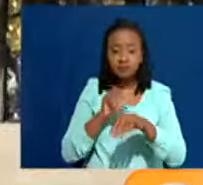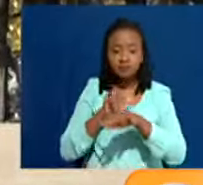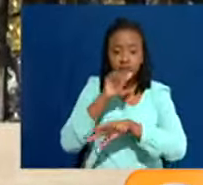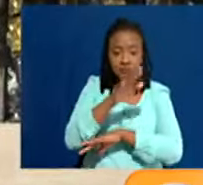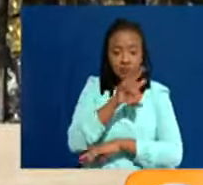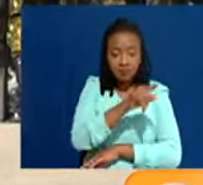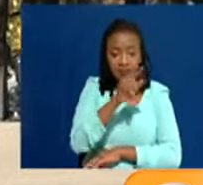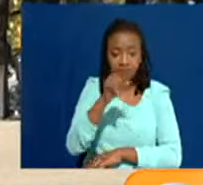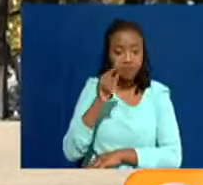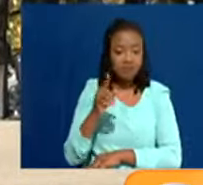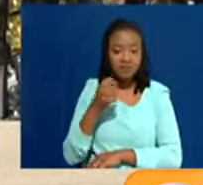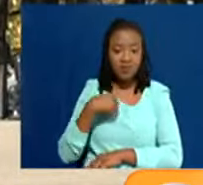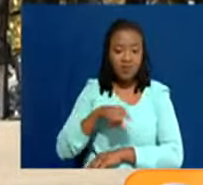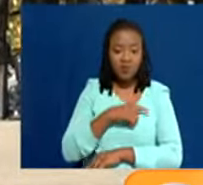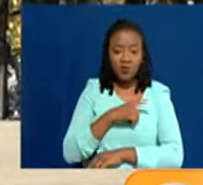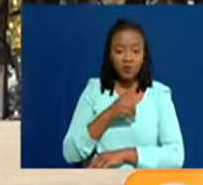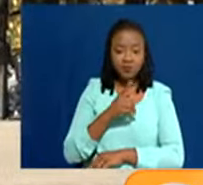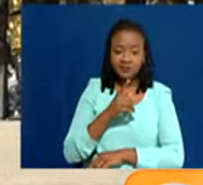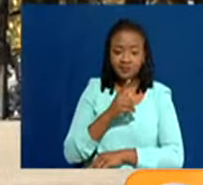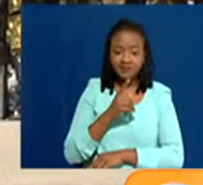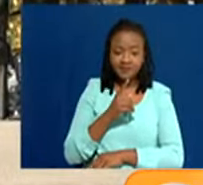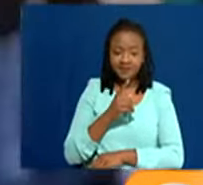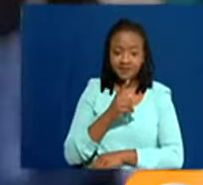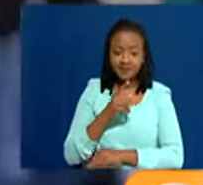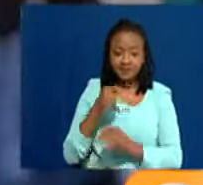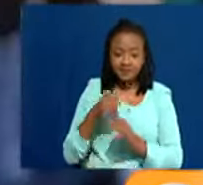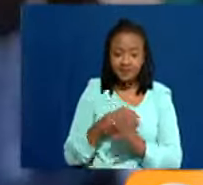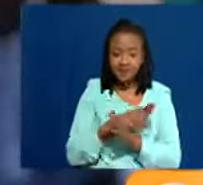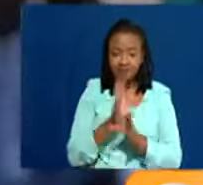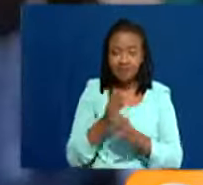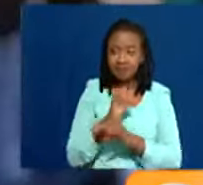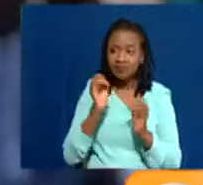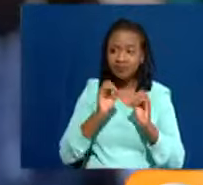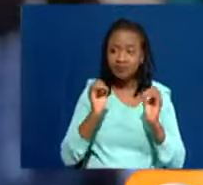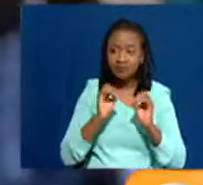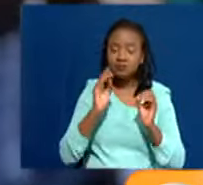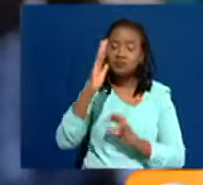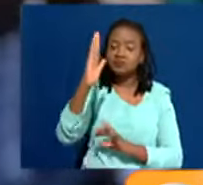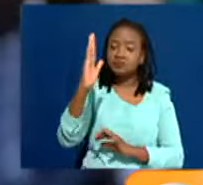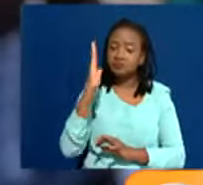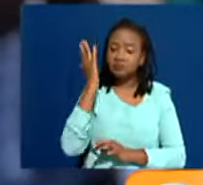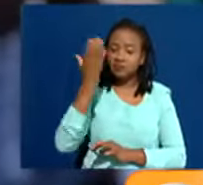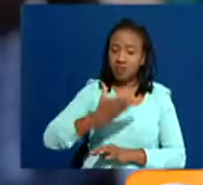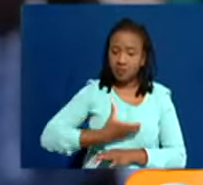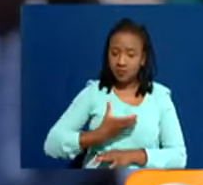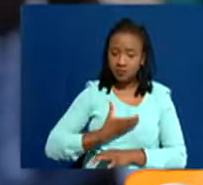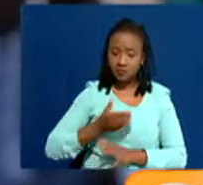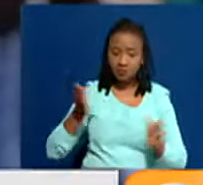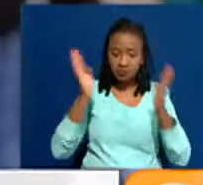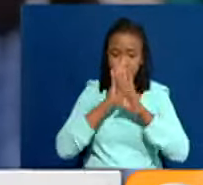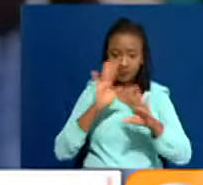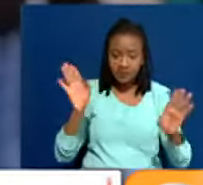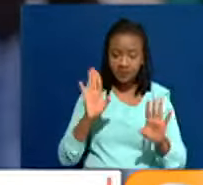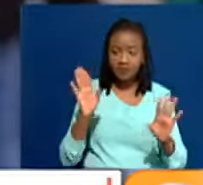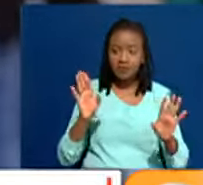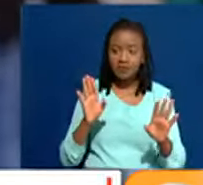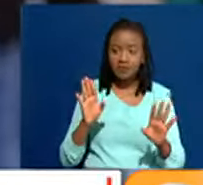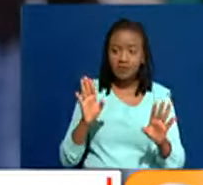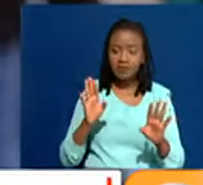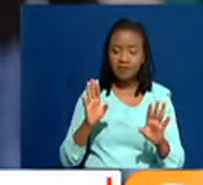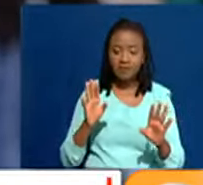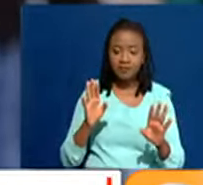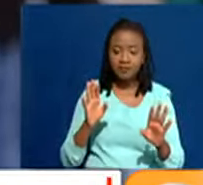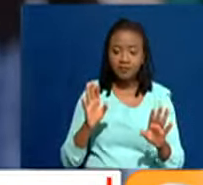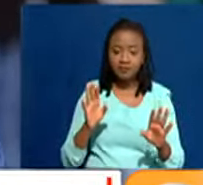will not take any legal shortcuts. The Security Council has already concluded the request, and we are expecting the Houses